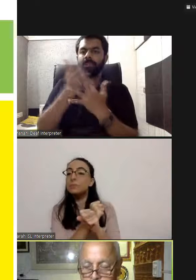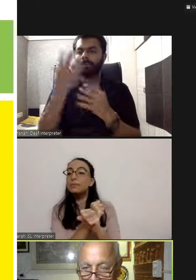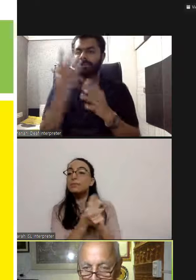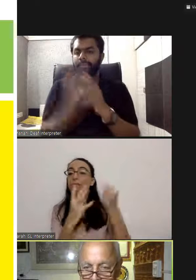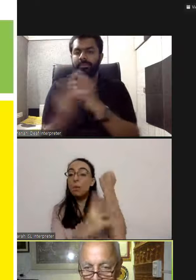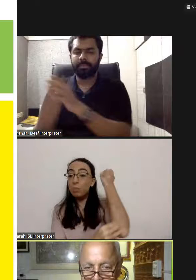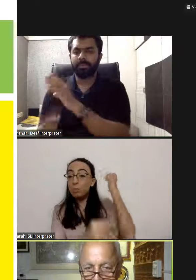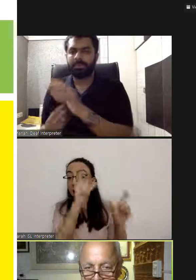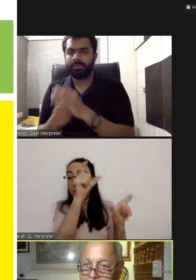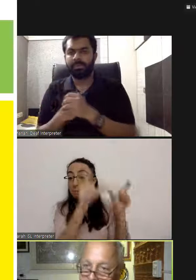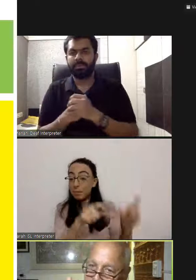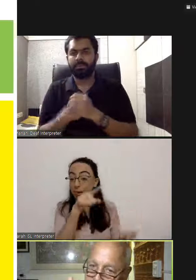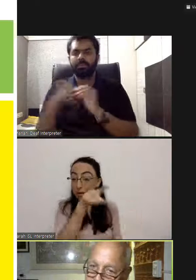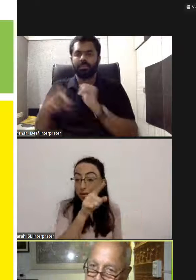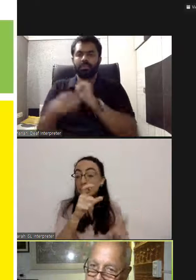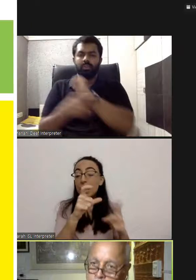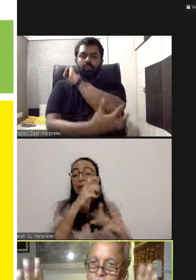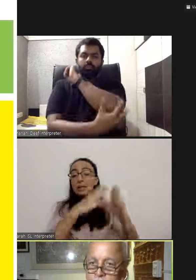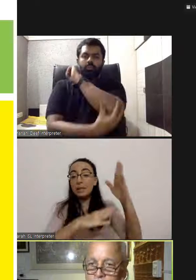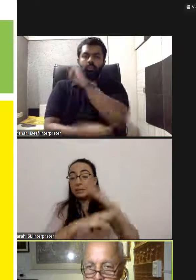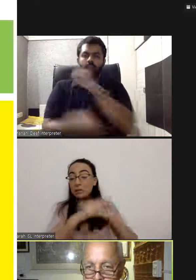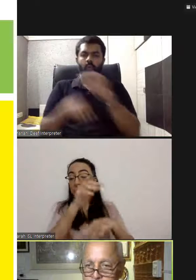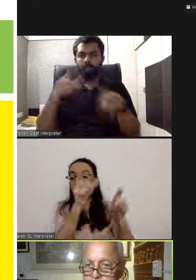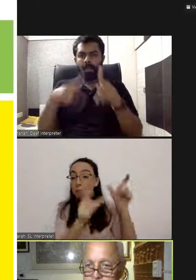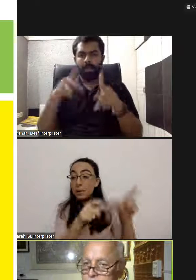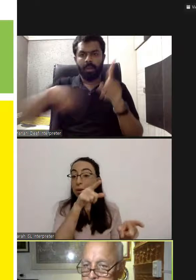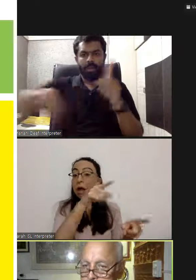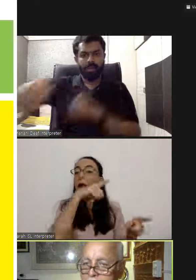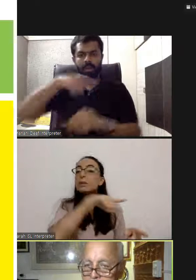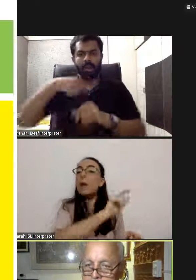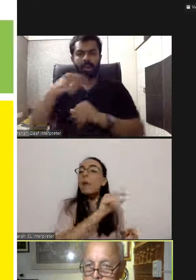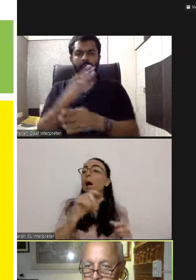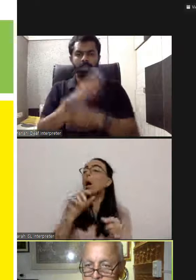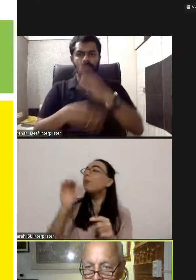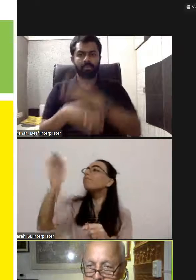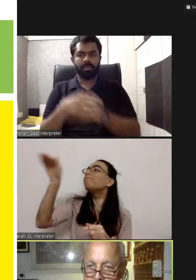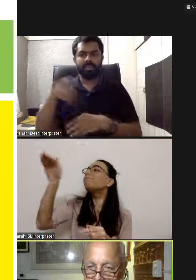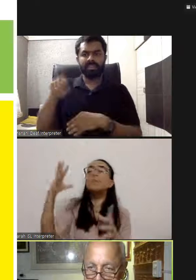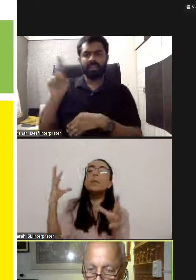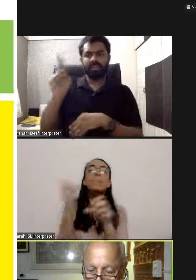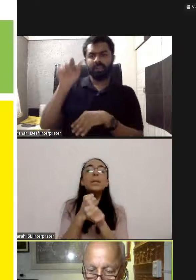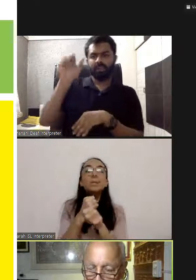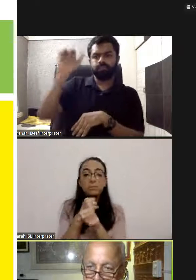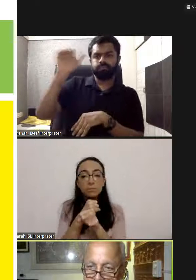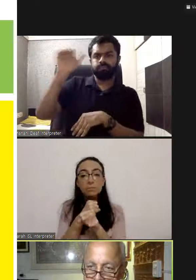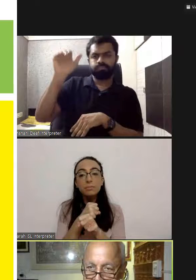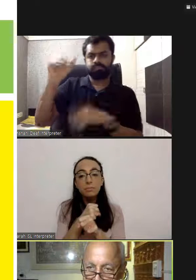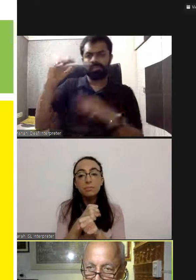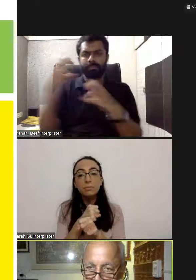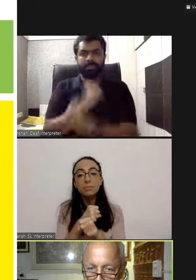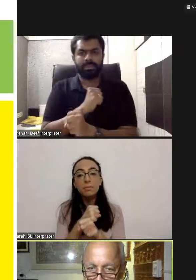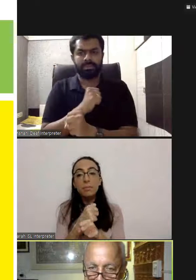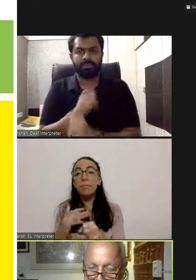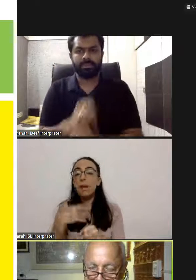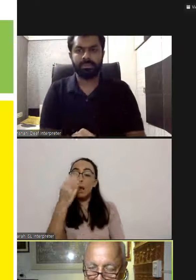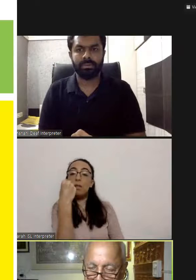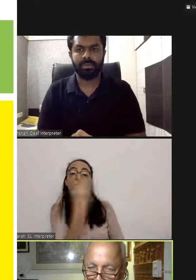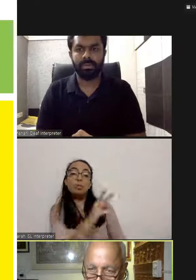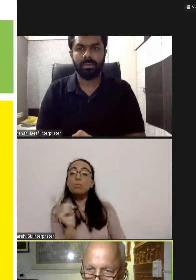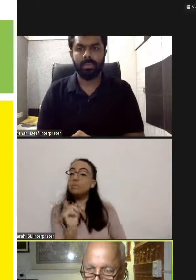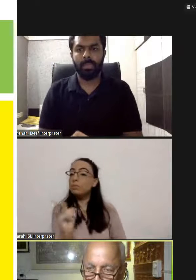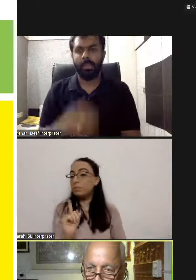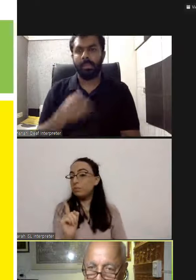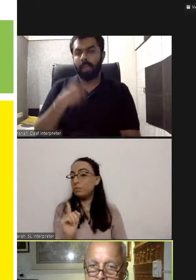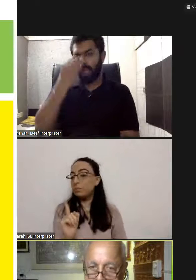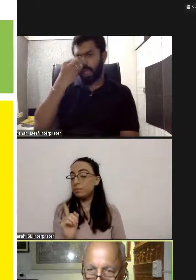people with disability, resources become a big issue. I don't think we should let the state get out of